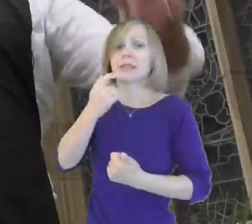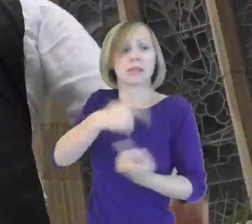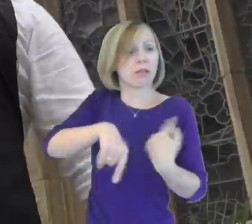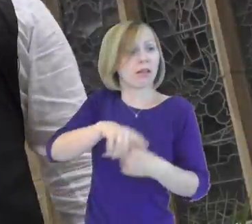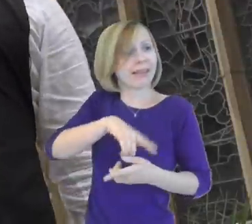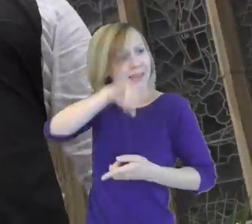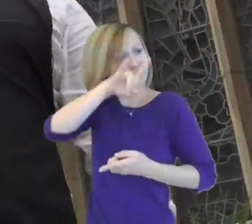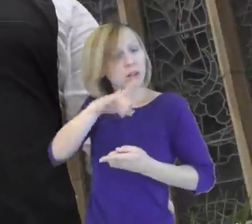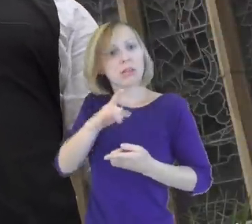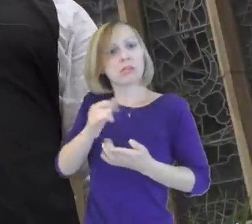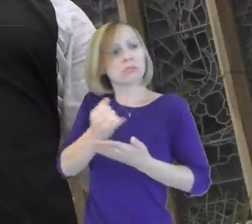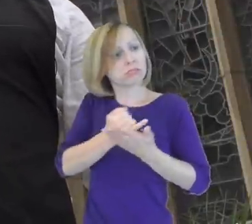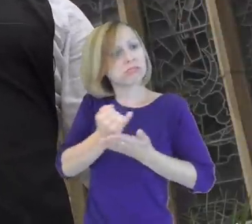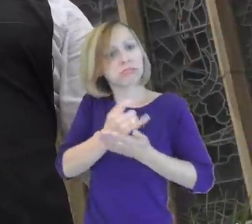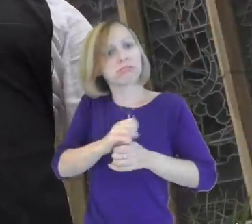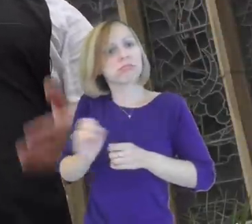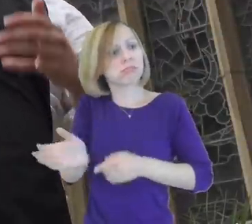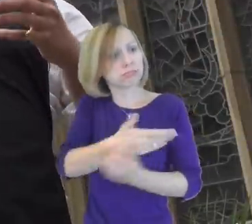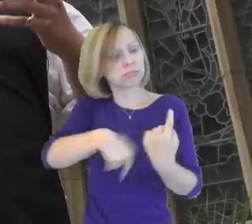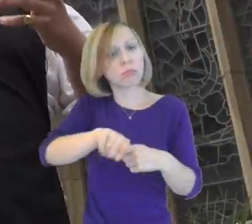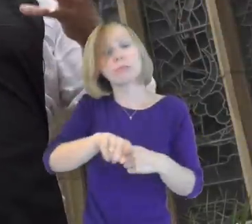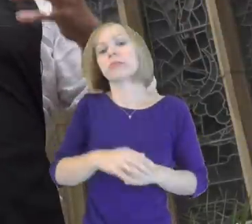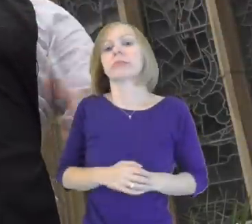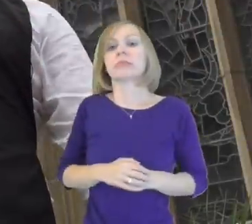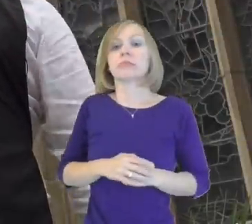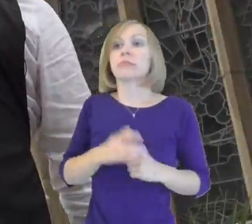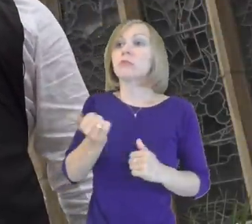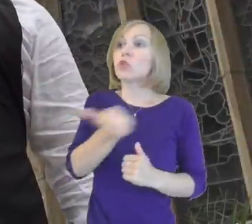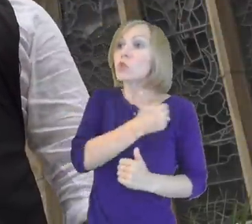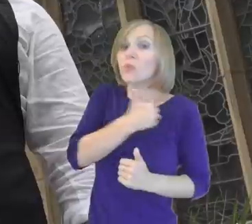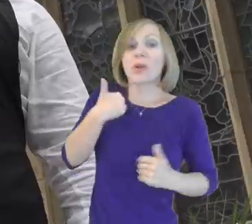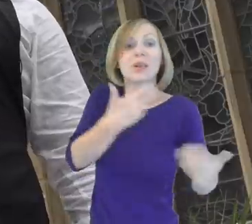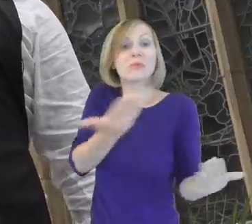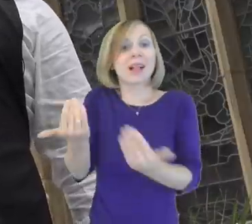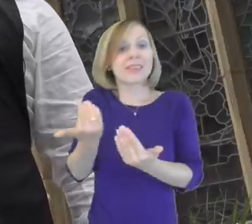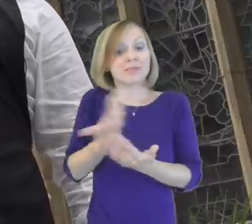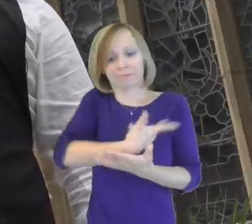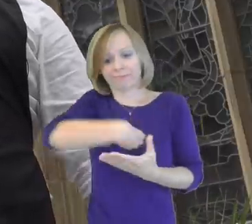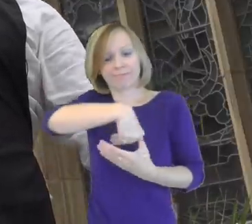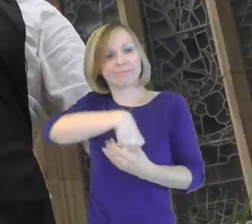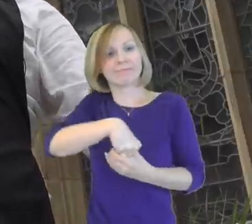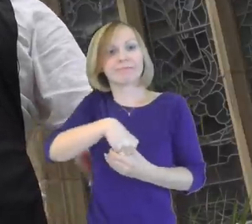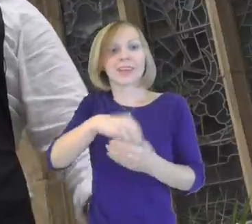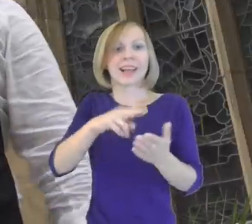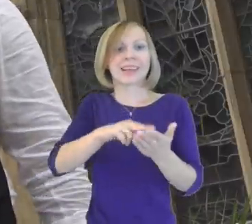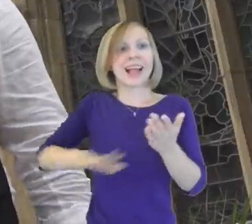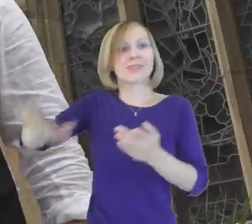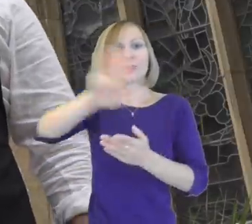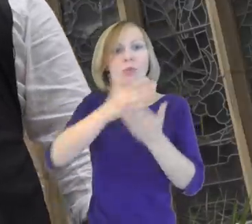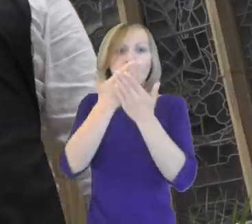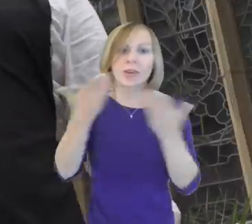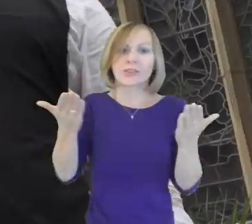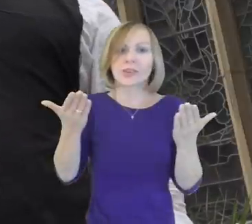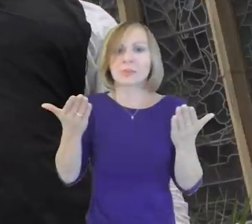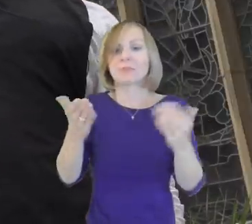Hello, good morning and welcome. You join me for this, the Church of England's National Worship on the 11th Sunday after